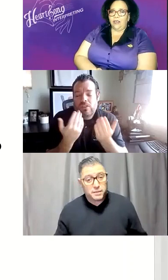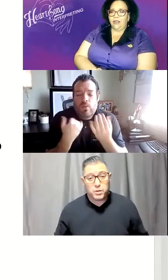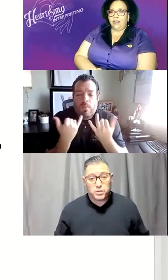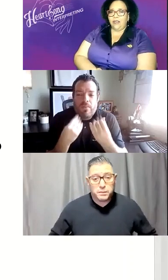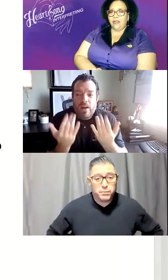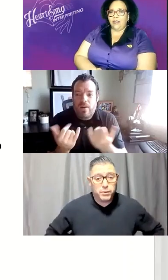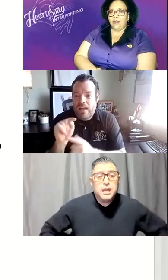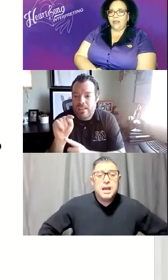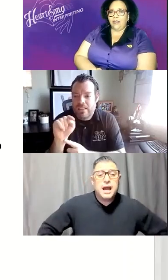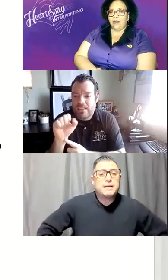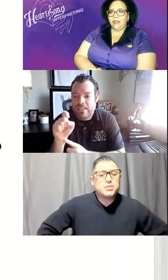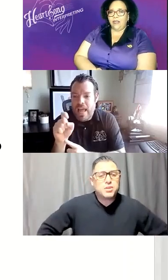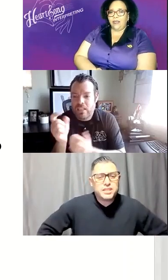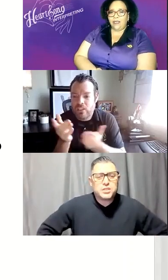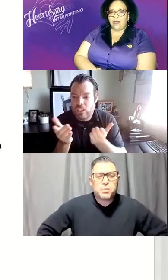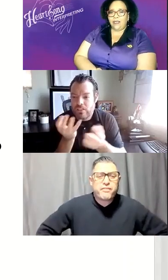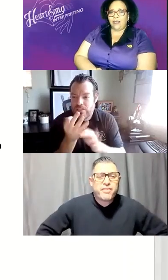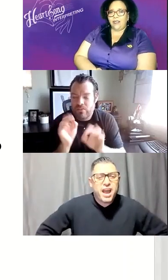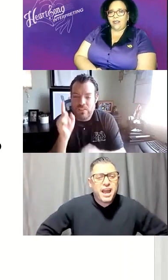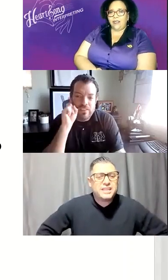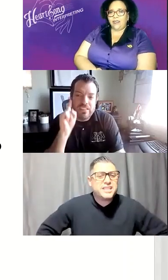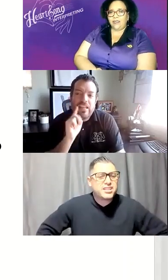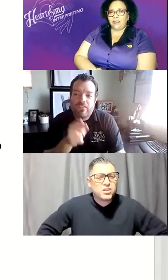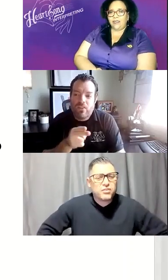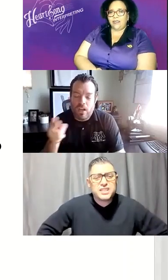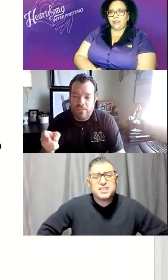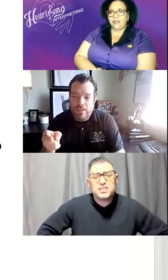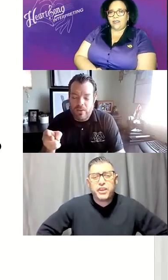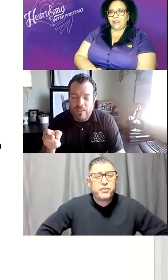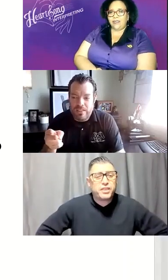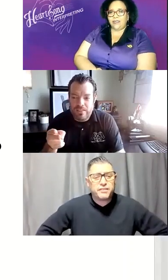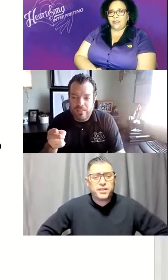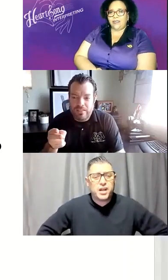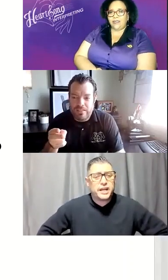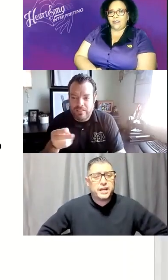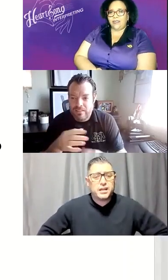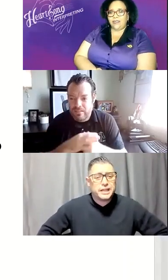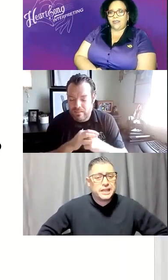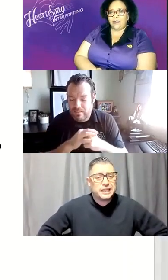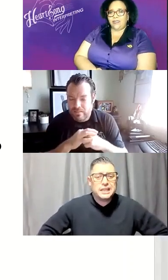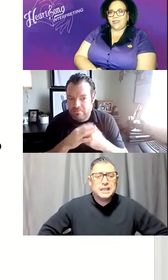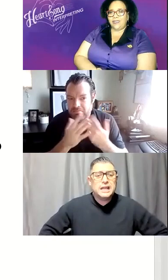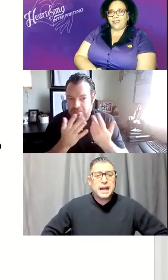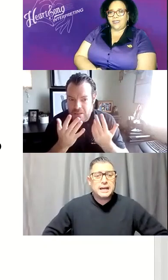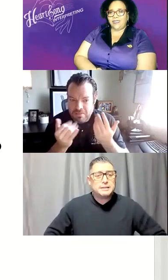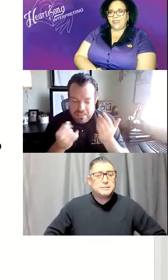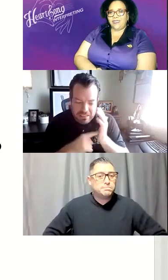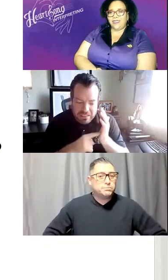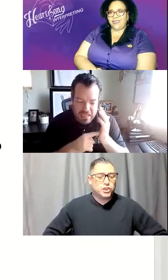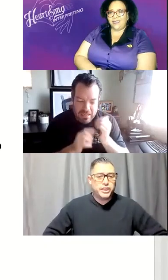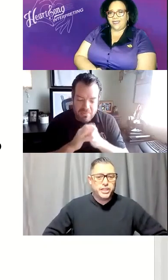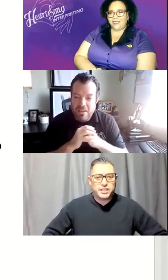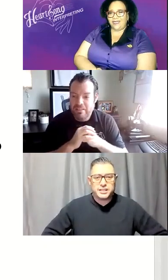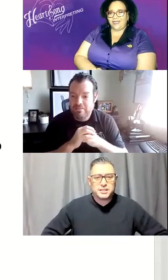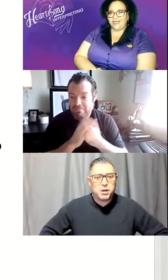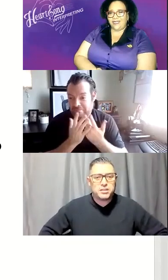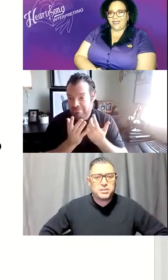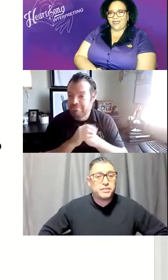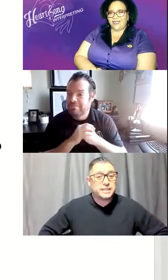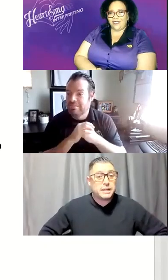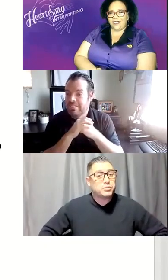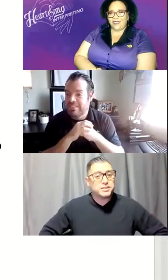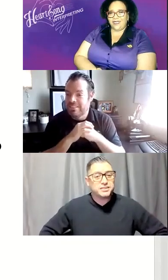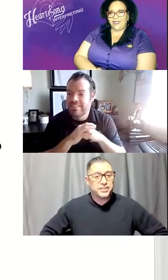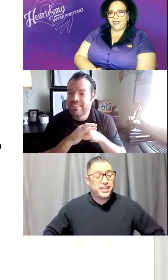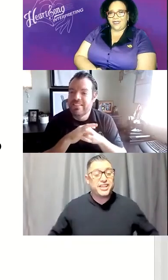home, like most people. Services we provide, tech services, free for the deaf and hard of hearing. Sheesh, some